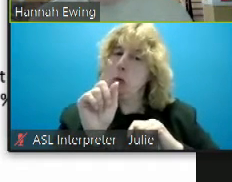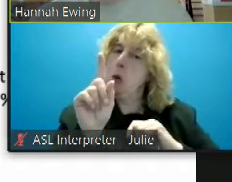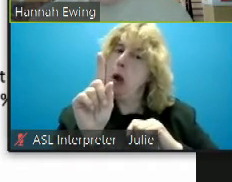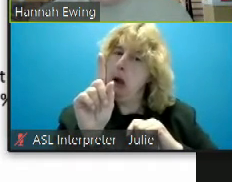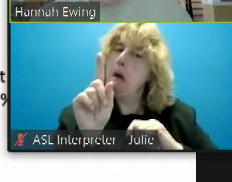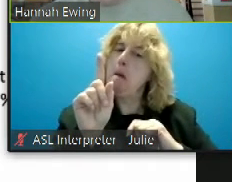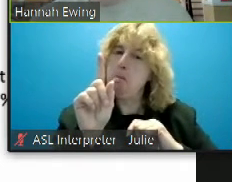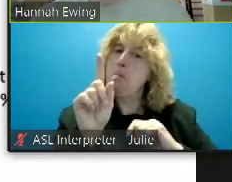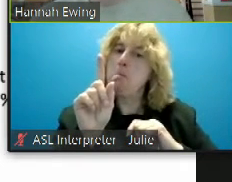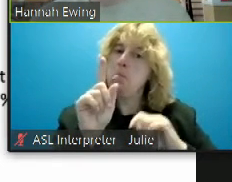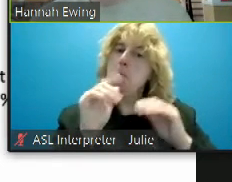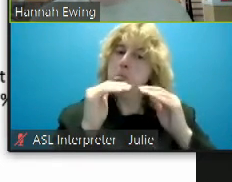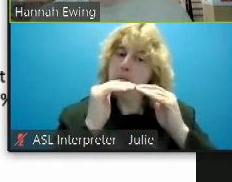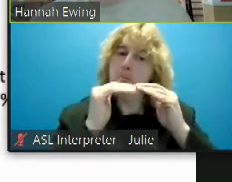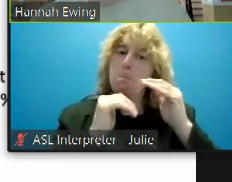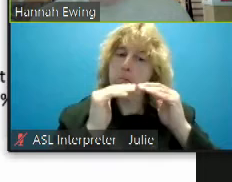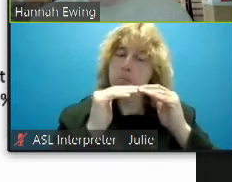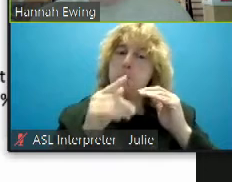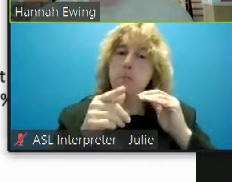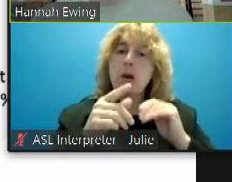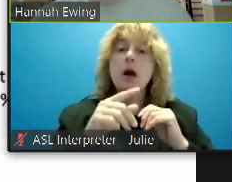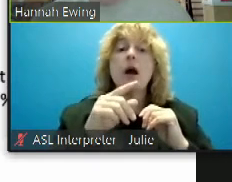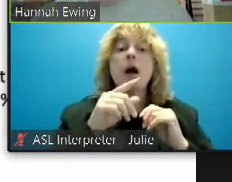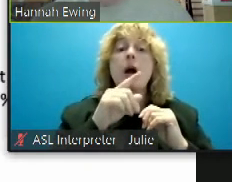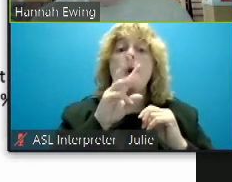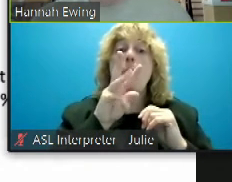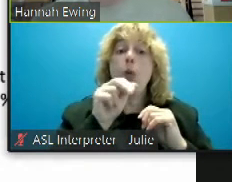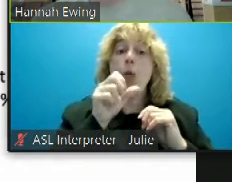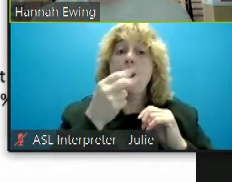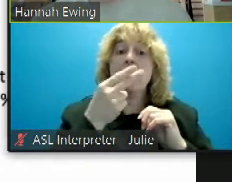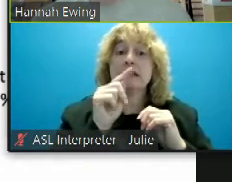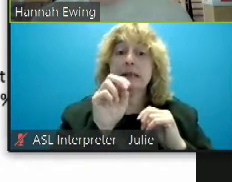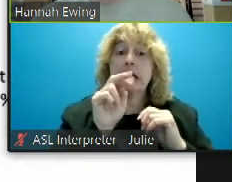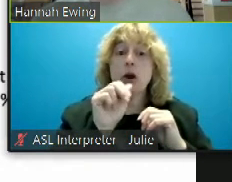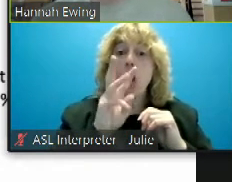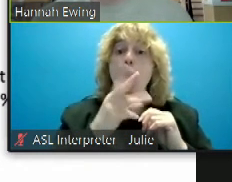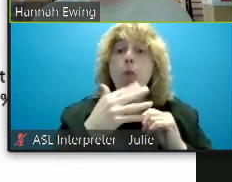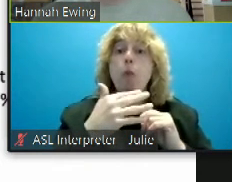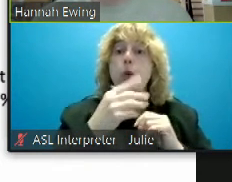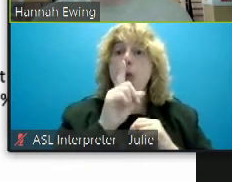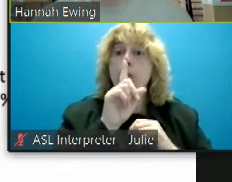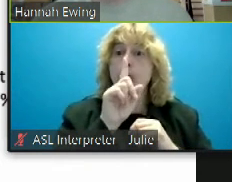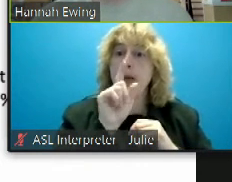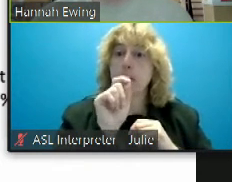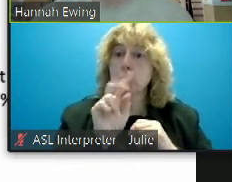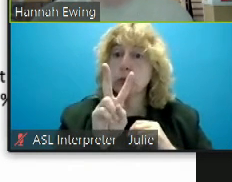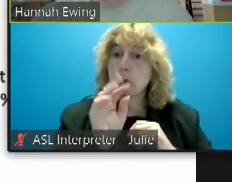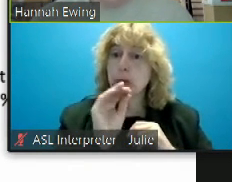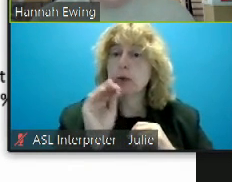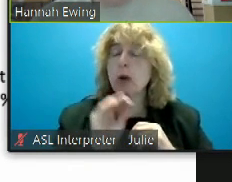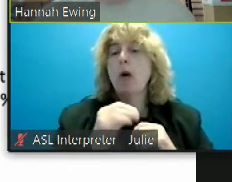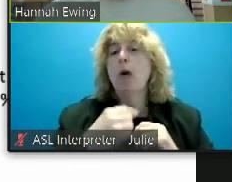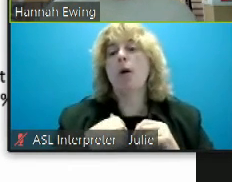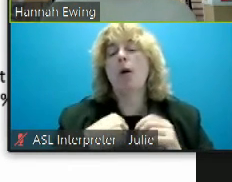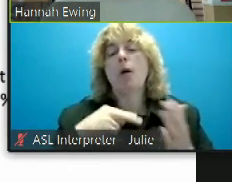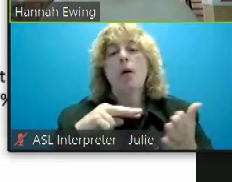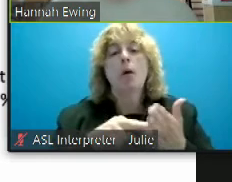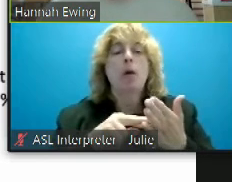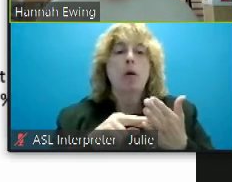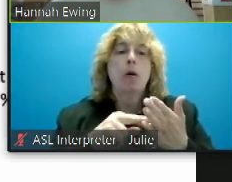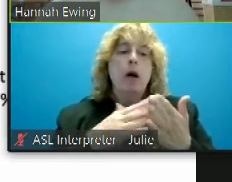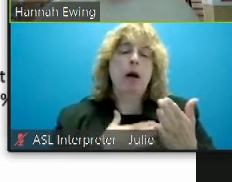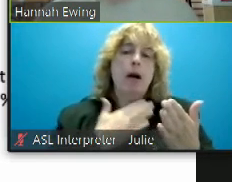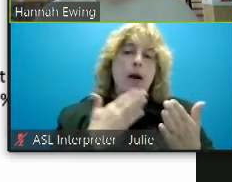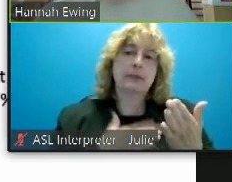County has made it out 1.2%. Which is a great number to see. And it made me really happy when I looked at the numbers this morning. As of